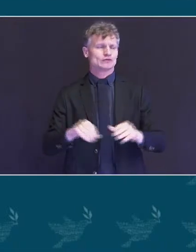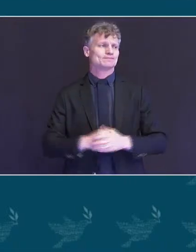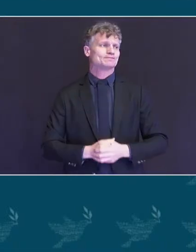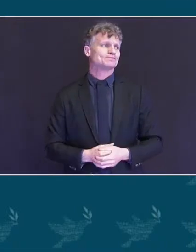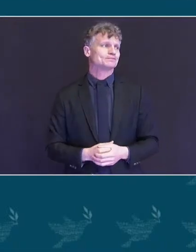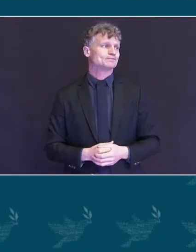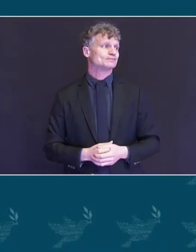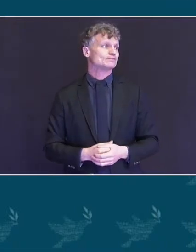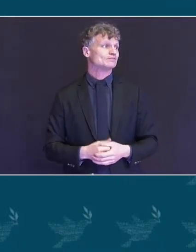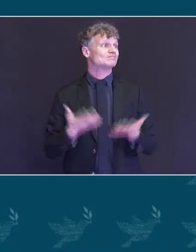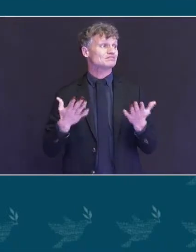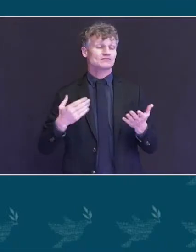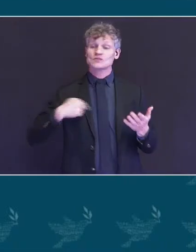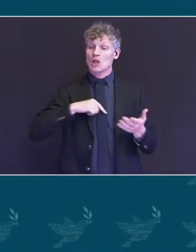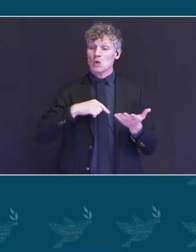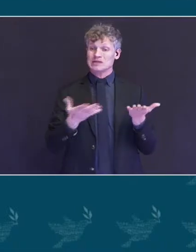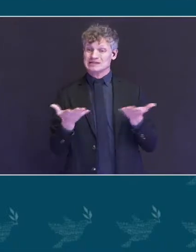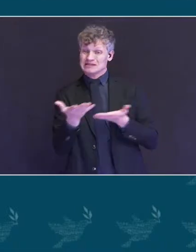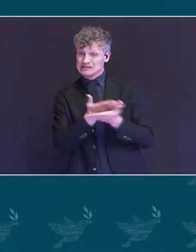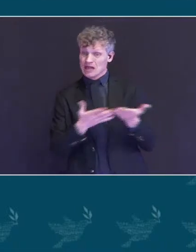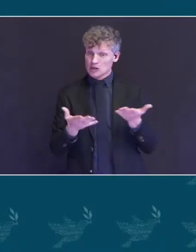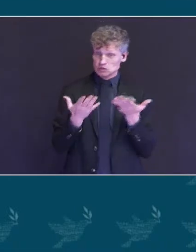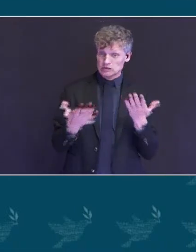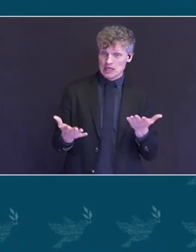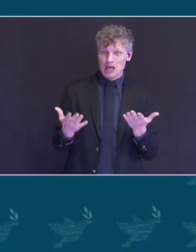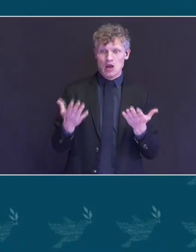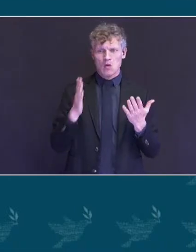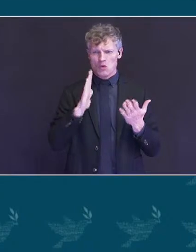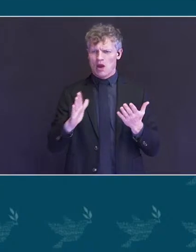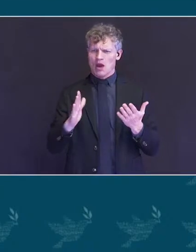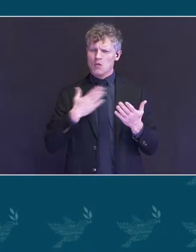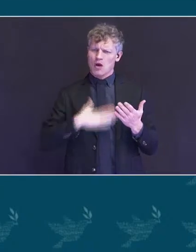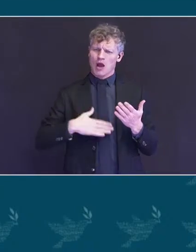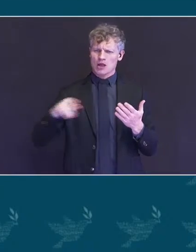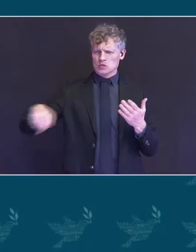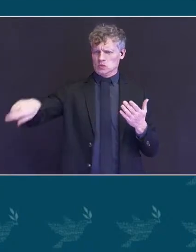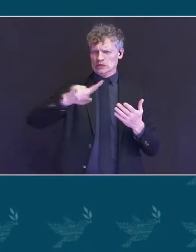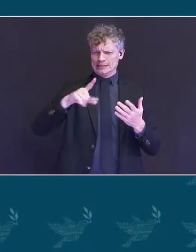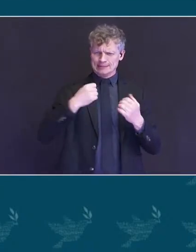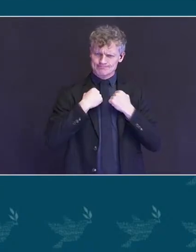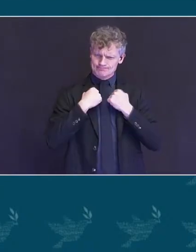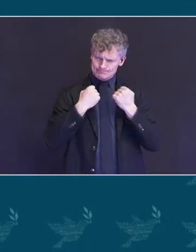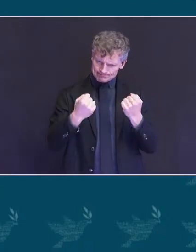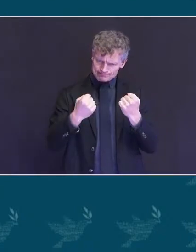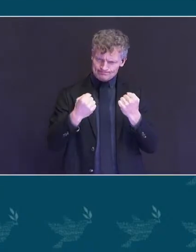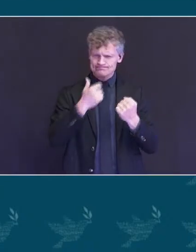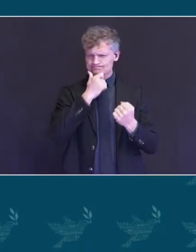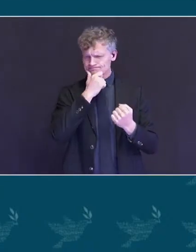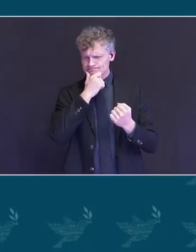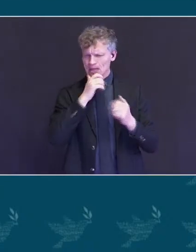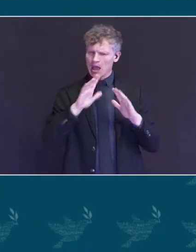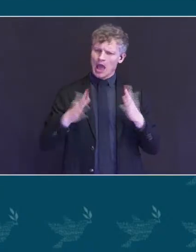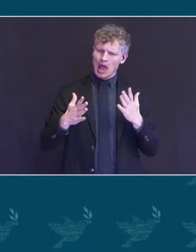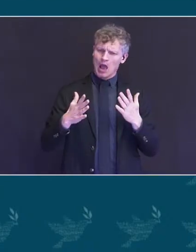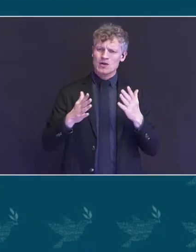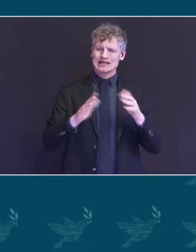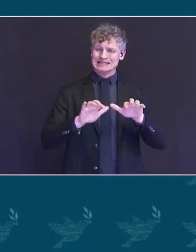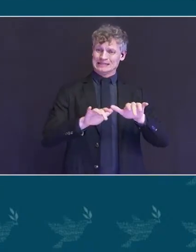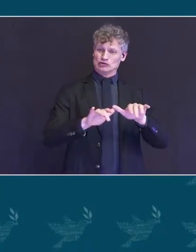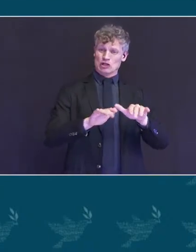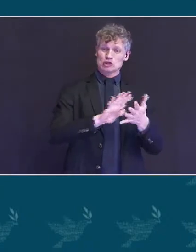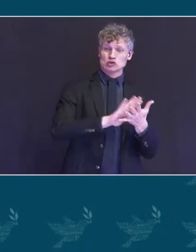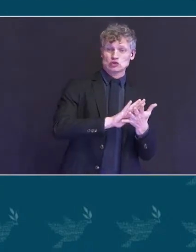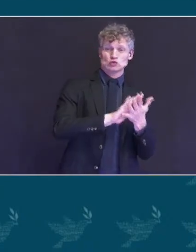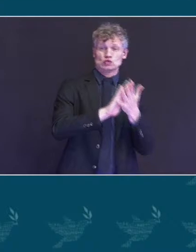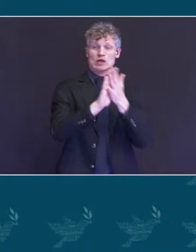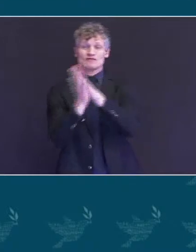this today, let's look at ourselves and ask ourselves, how can we ensure that the digital transformation in